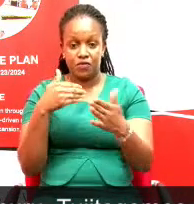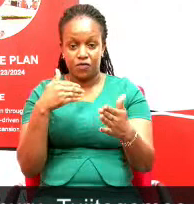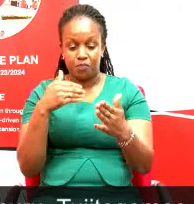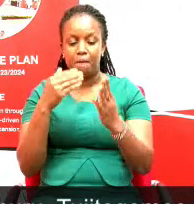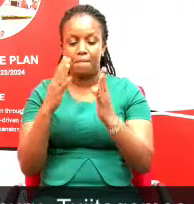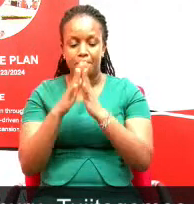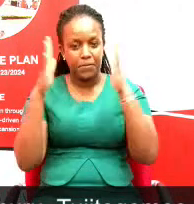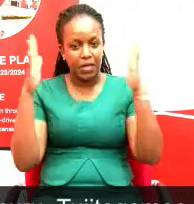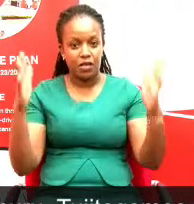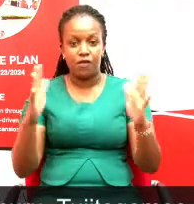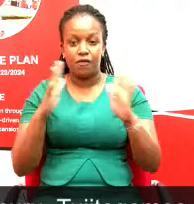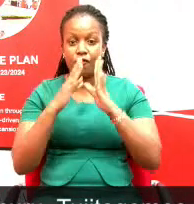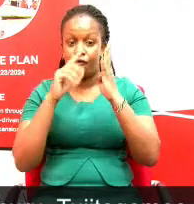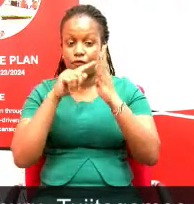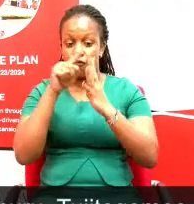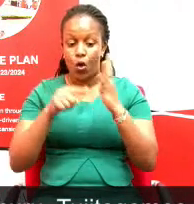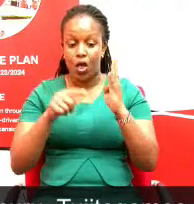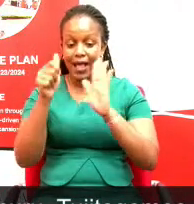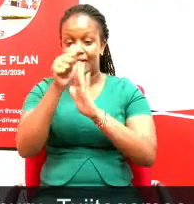agenda.